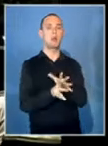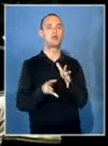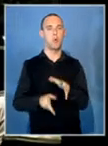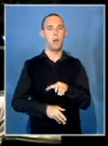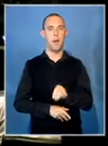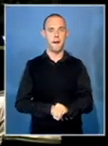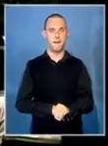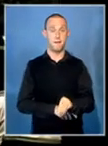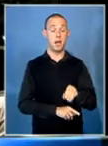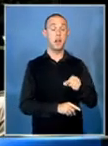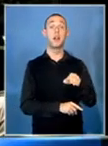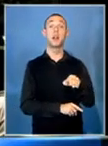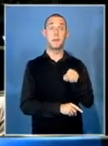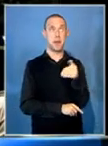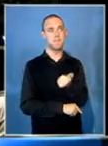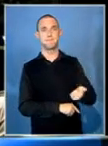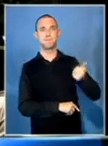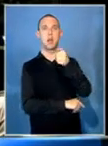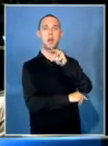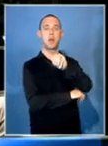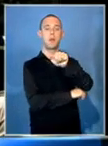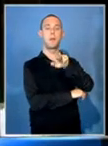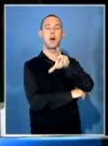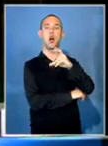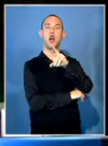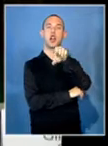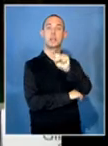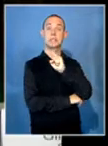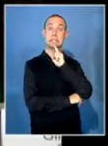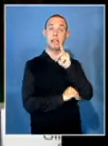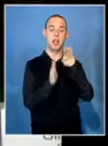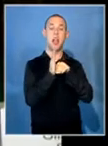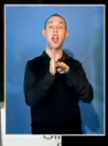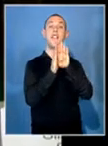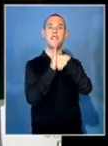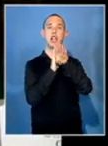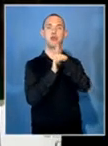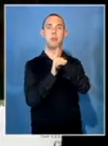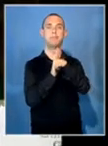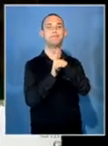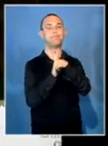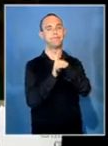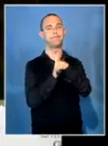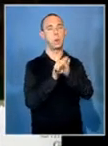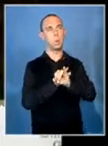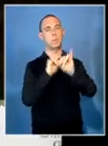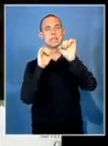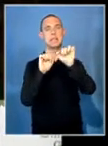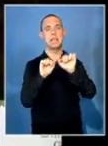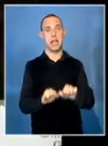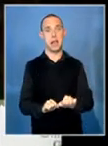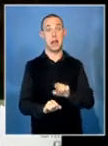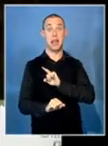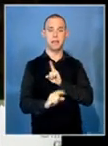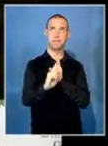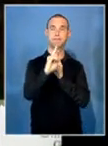Reserve Bank Governor Jill Marcus says the inflation outlook has deteriorated further. Inflation is expected to remain close to the upper end of the bank's